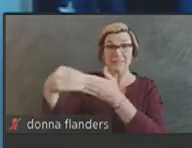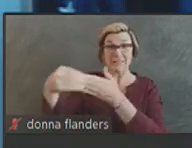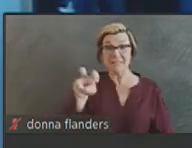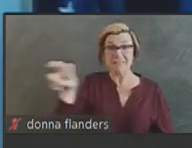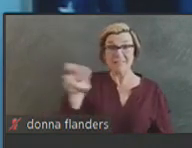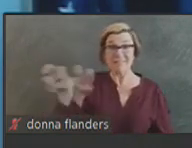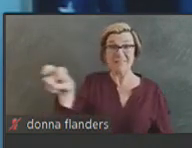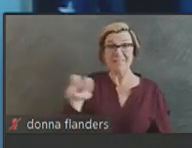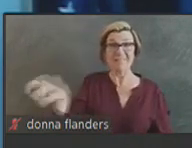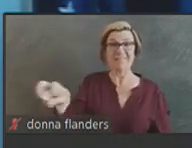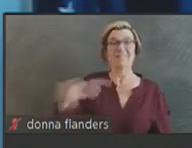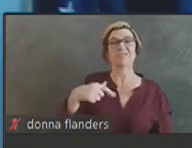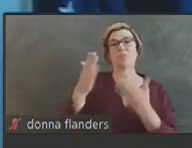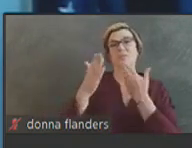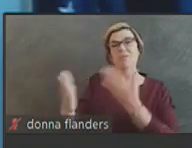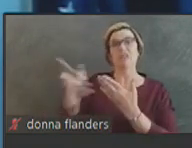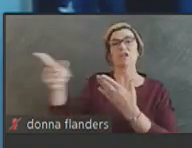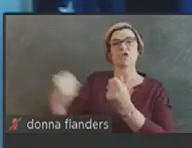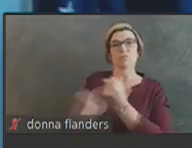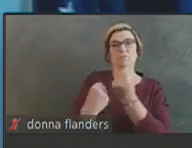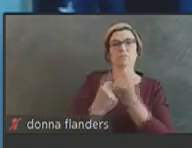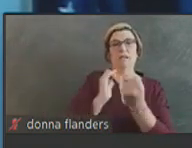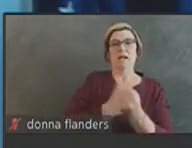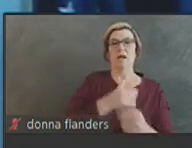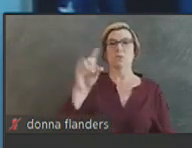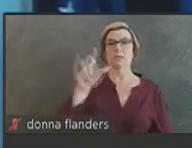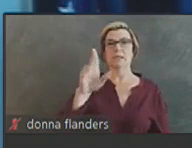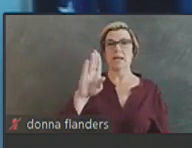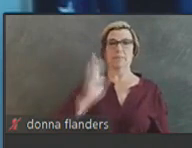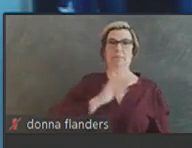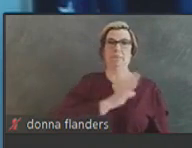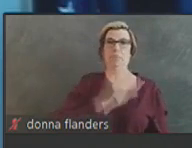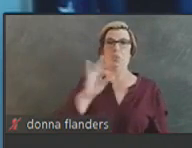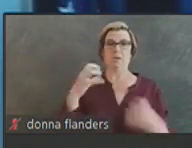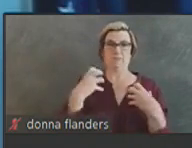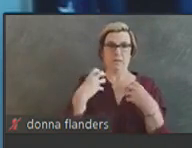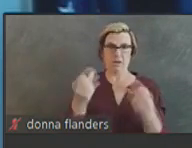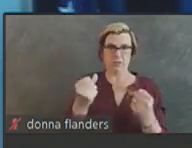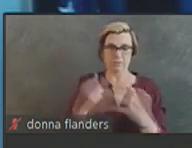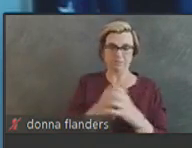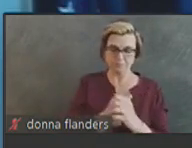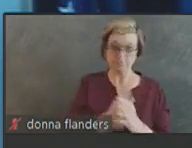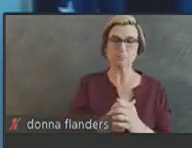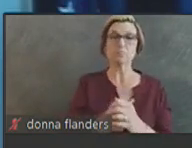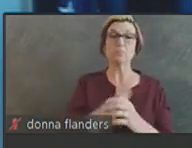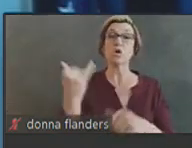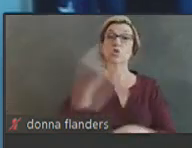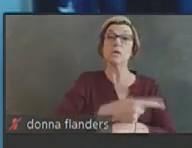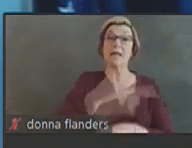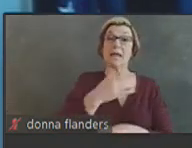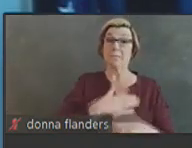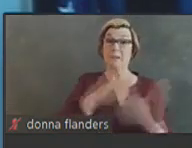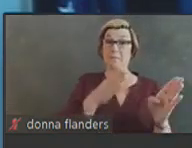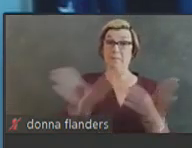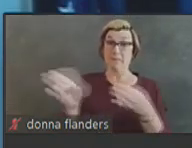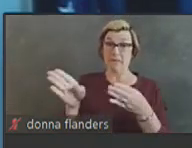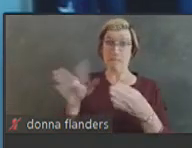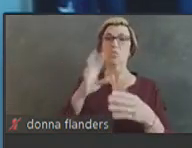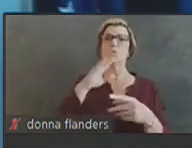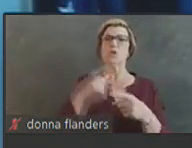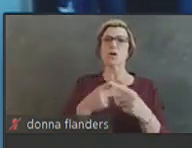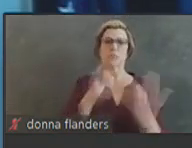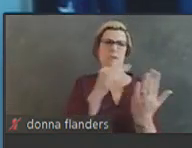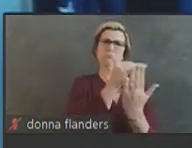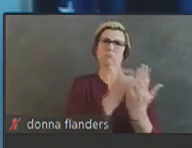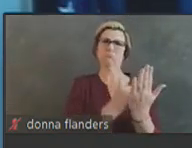Health. Thank you so much. What we will do today is talk briefly about what the path forward means.